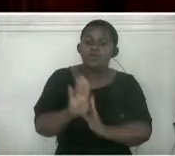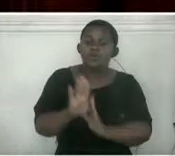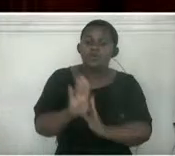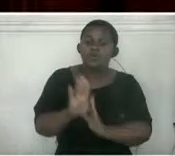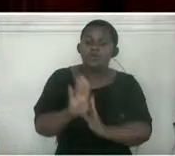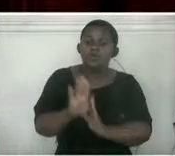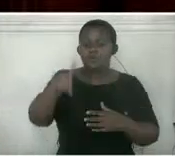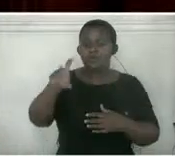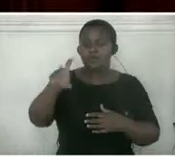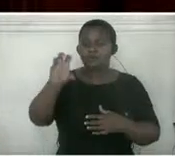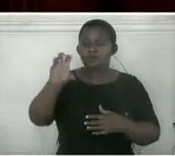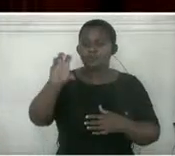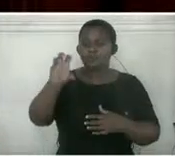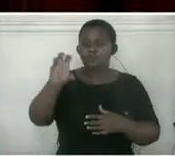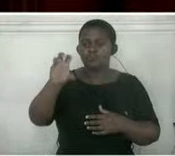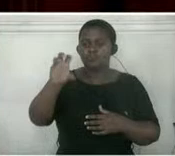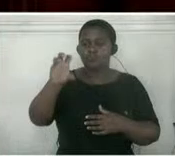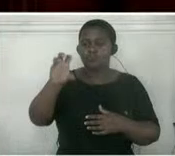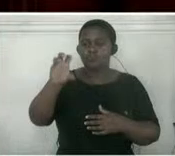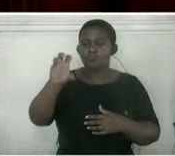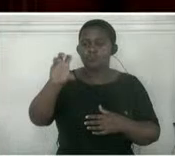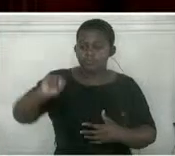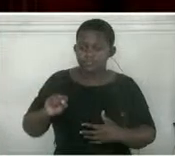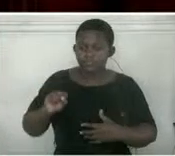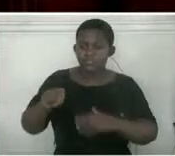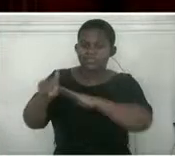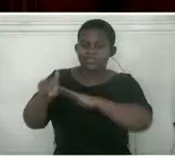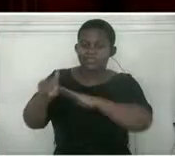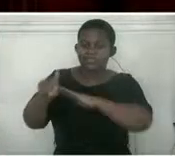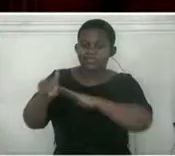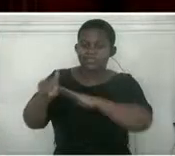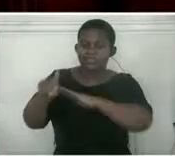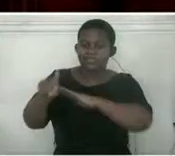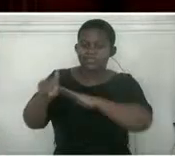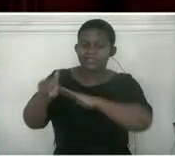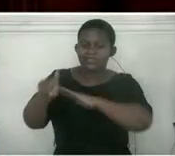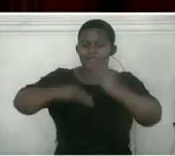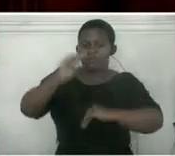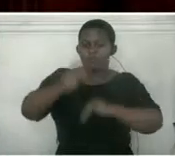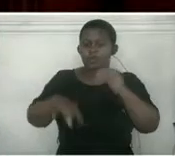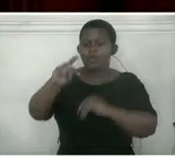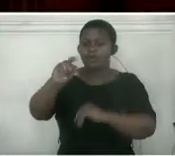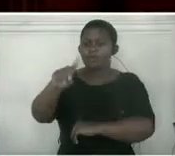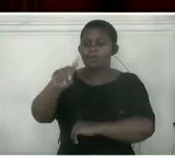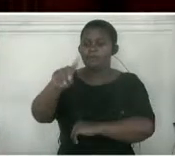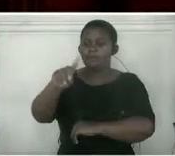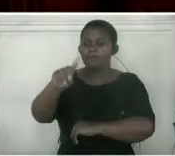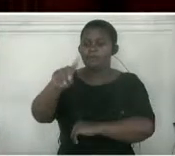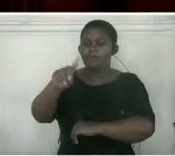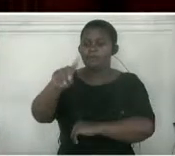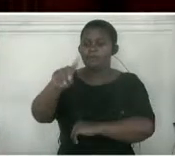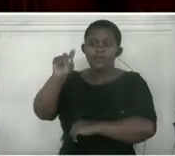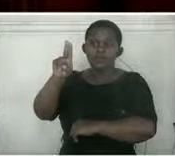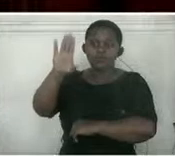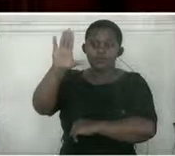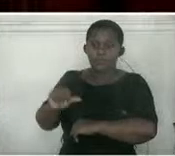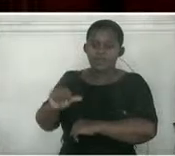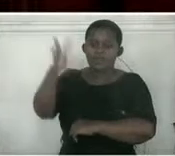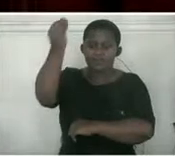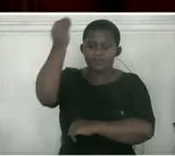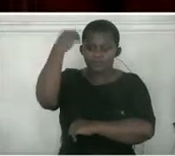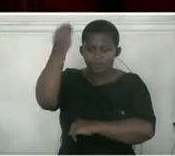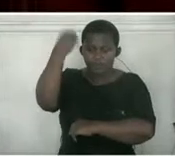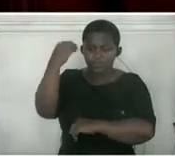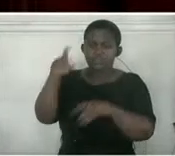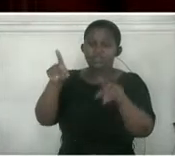Caves Adventures in Uku district, and the construction of Umtubatuba Tourism Information